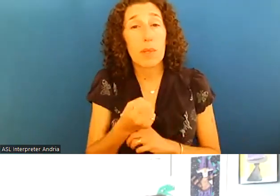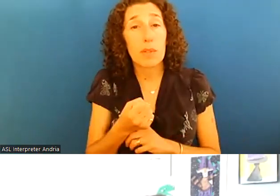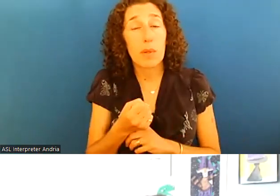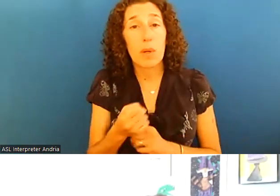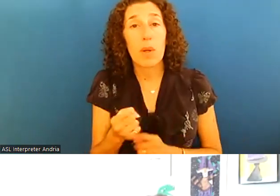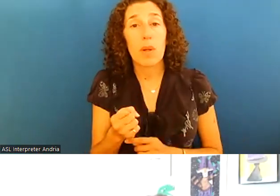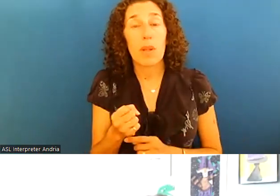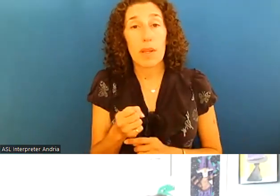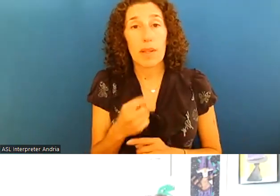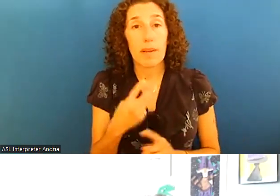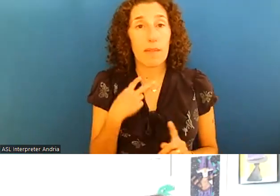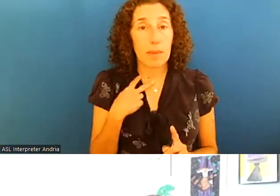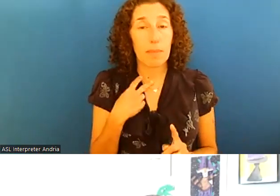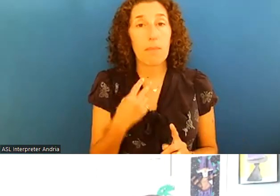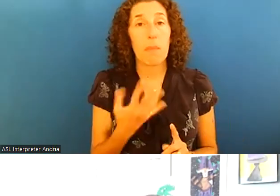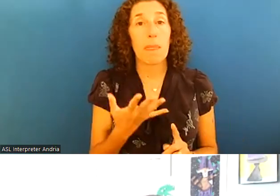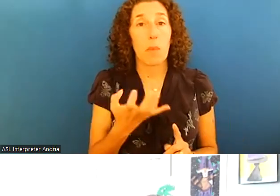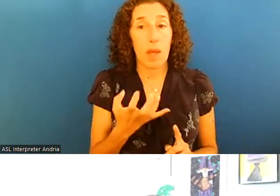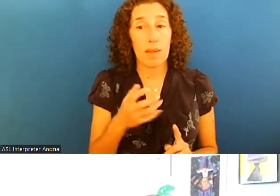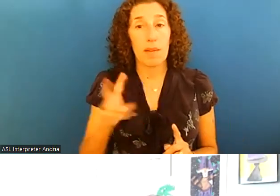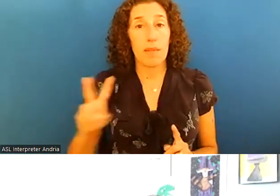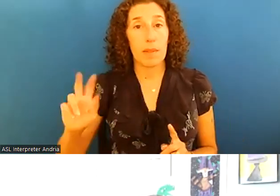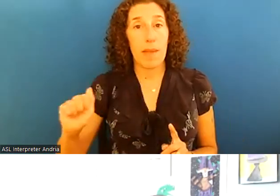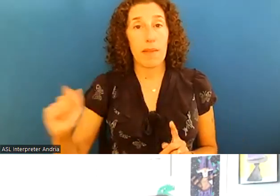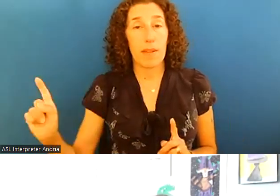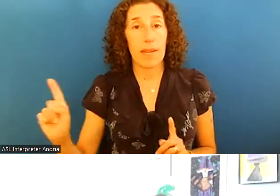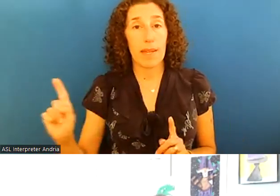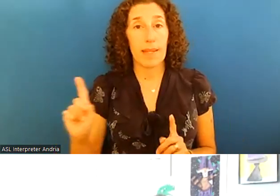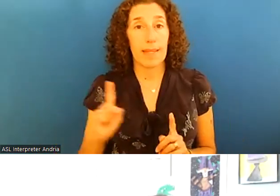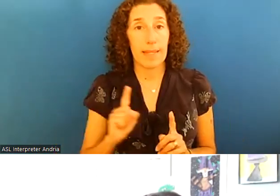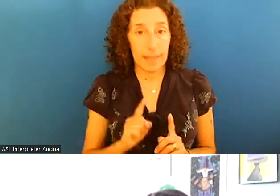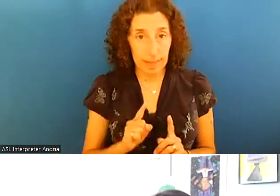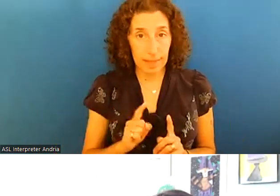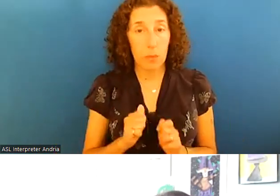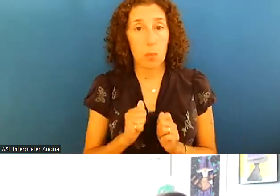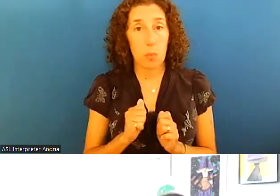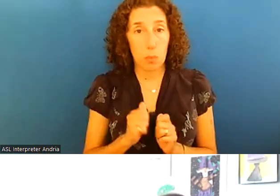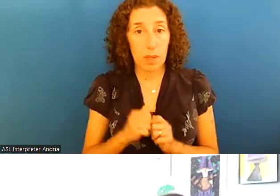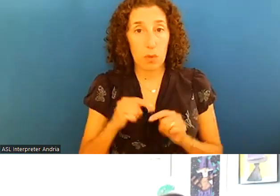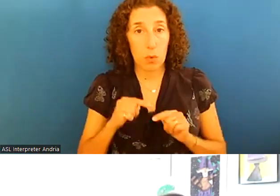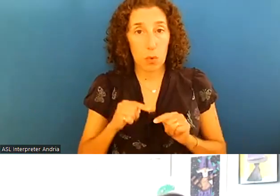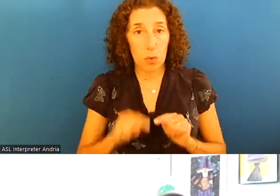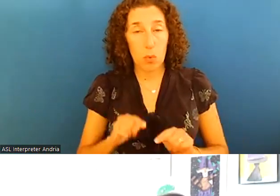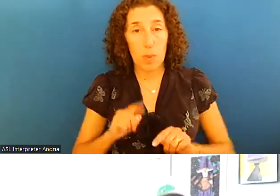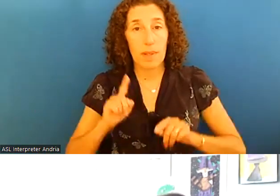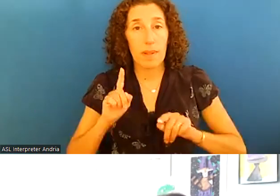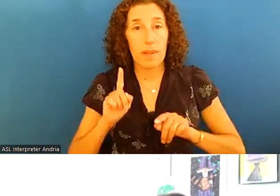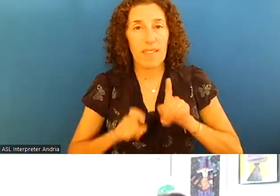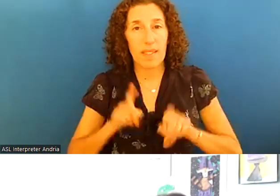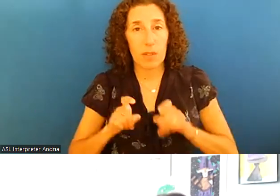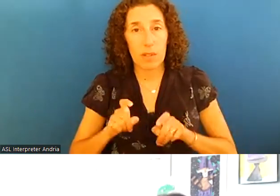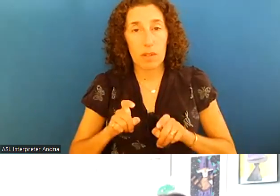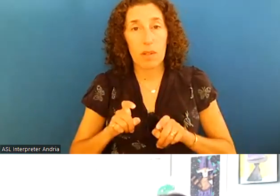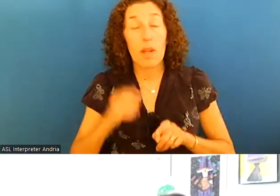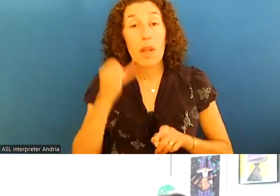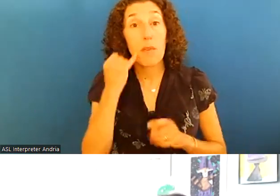wants an advocate in the room with them. And in those cases, it's more important for us, for the victim to feel comfortable and